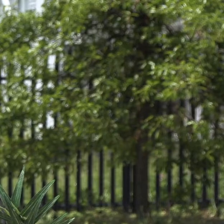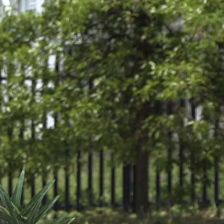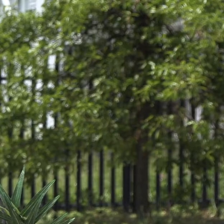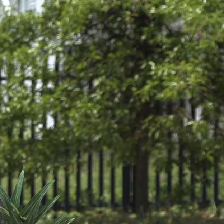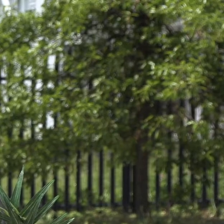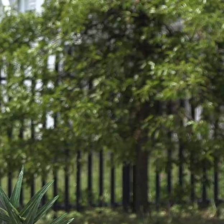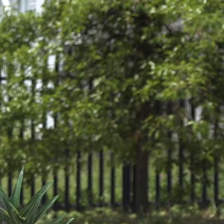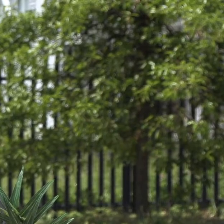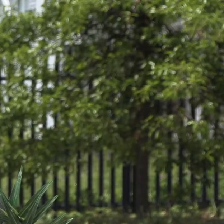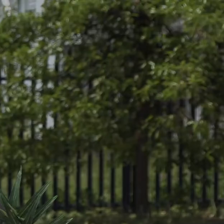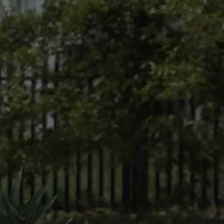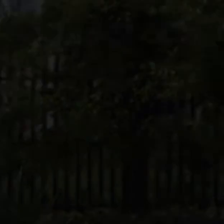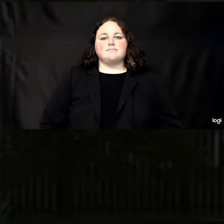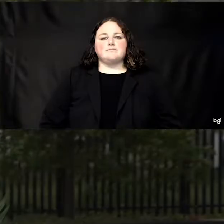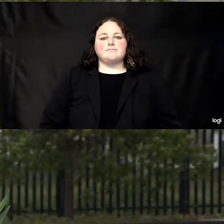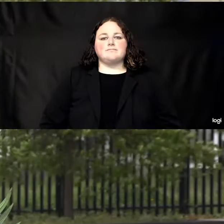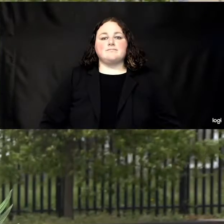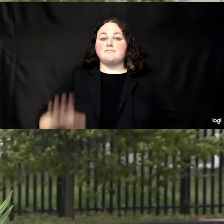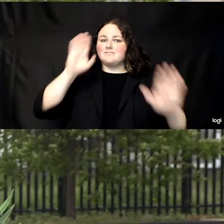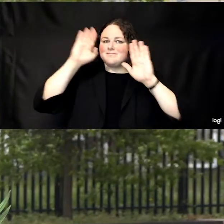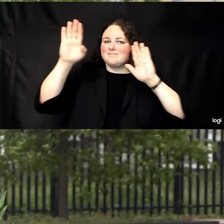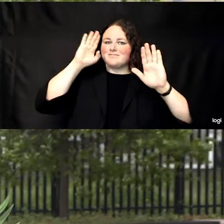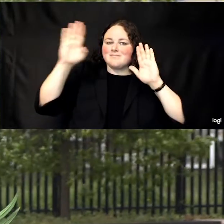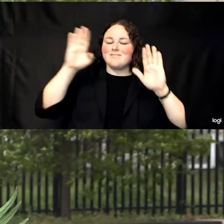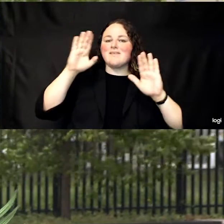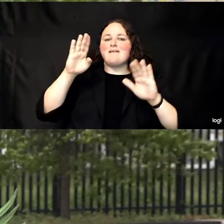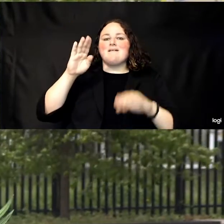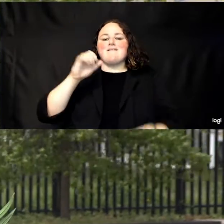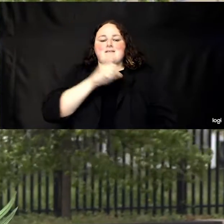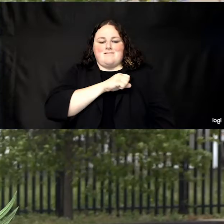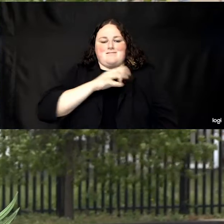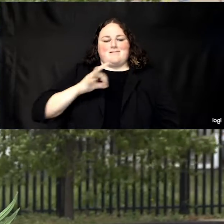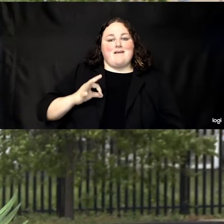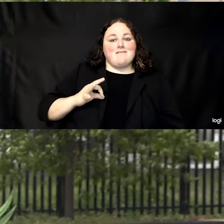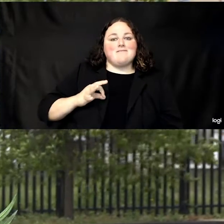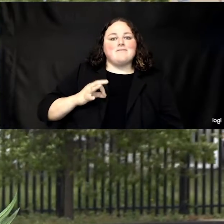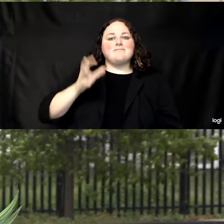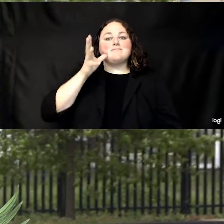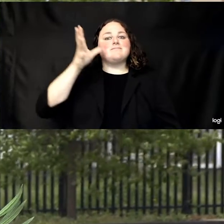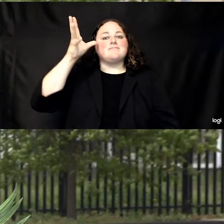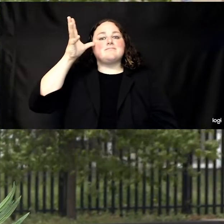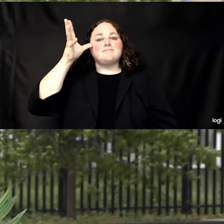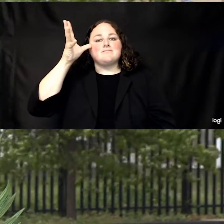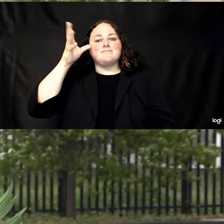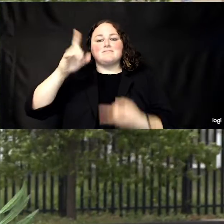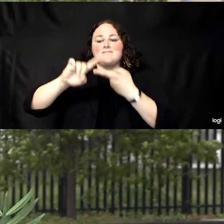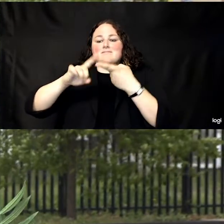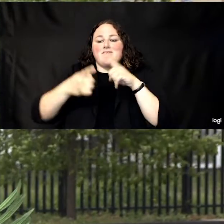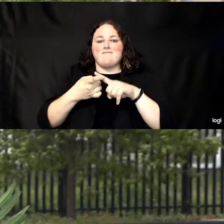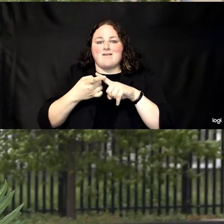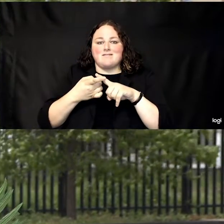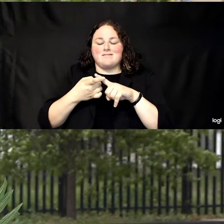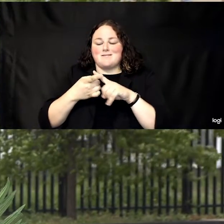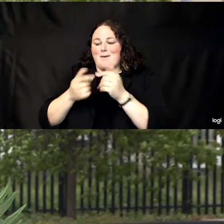Hojic. Almina? Greetings to all faculty and staff, parents, friends, and most of all, greetings